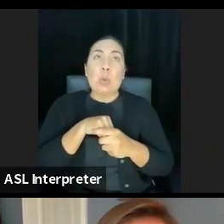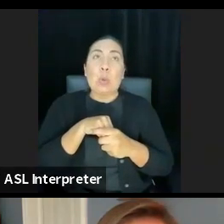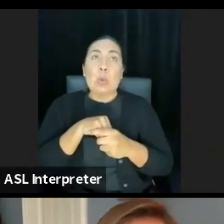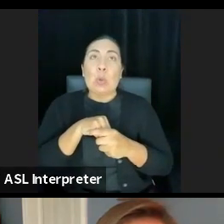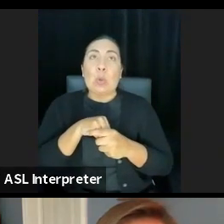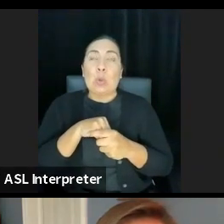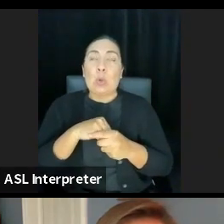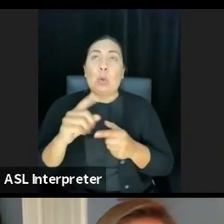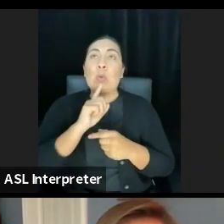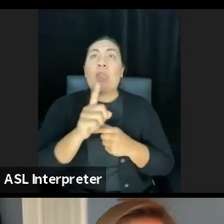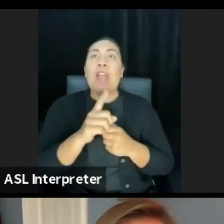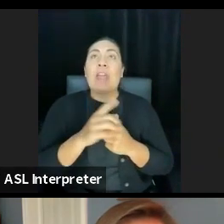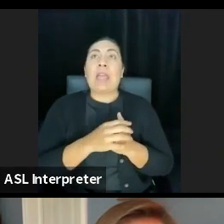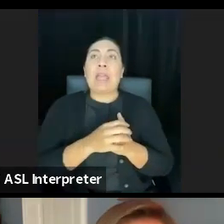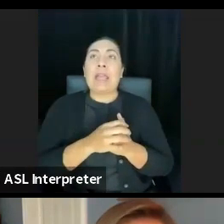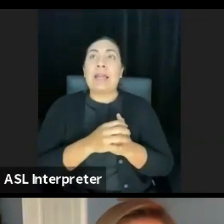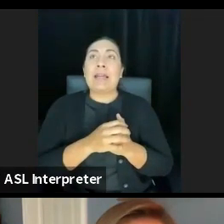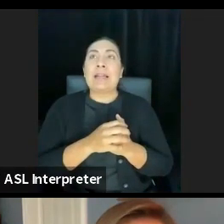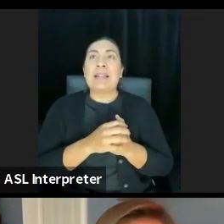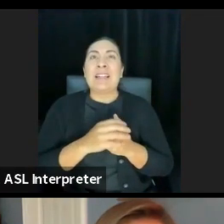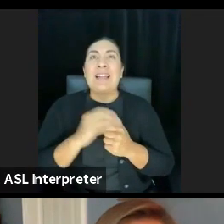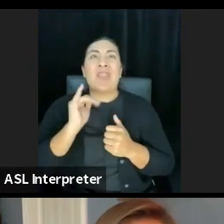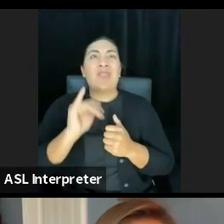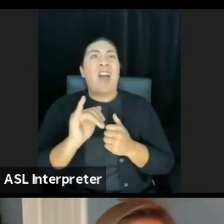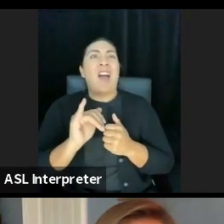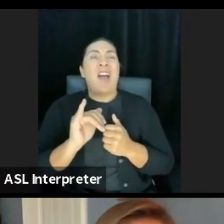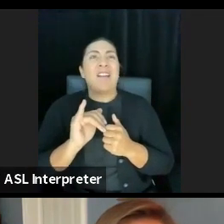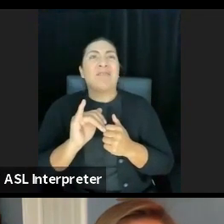inequity that is normalized. And